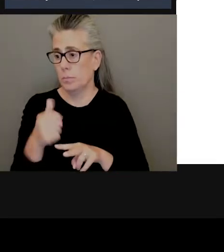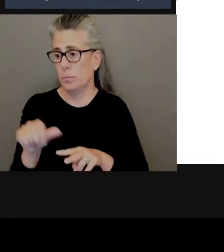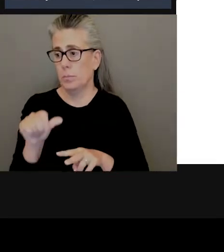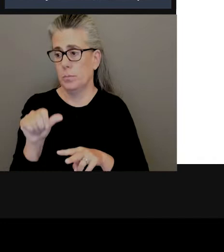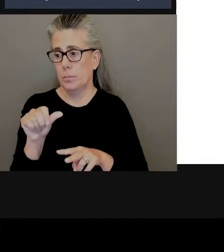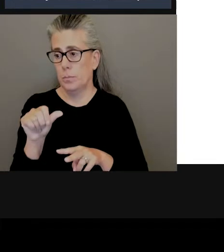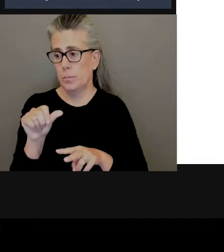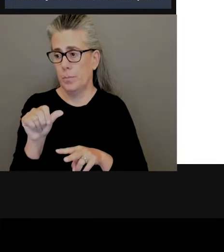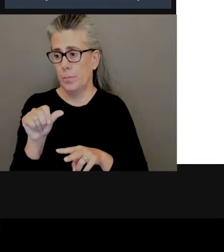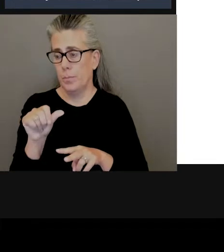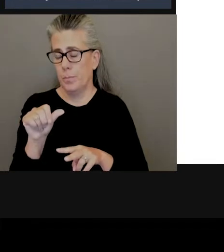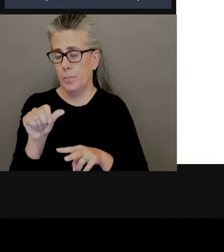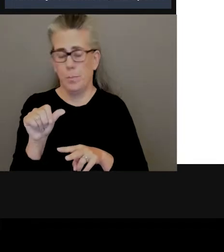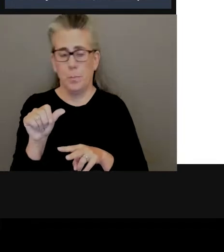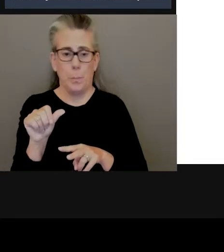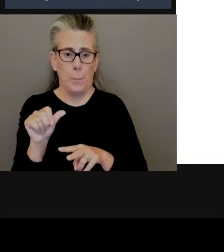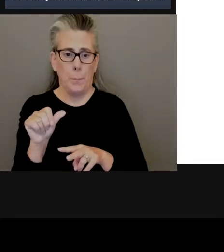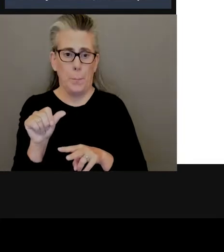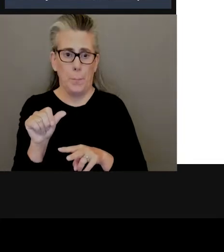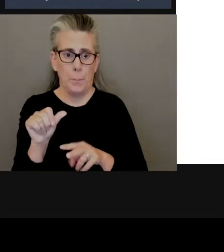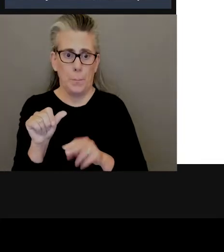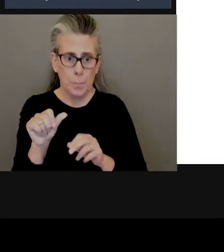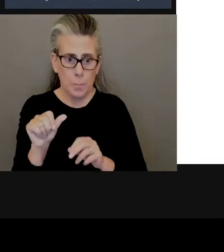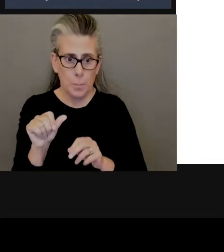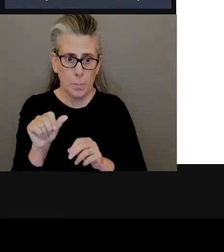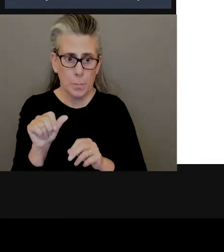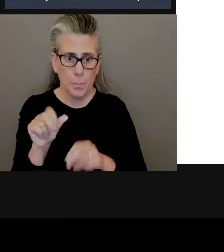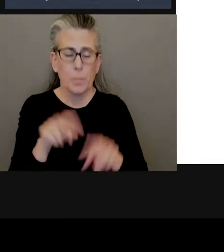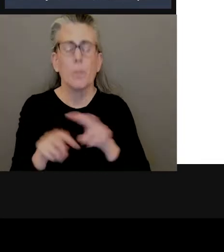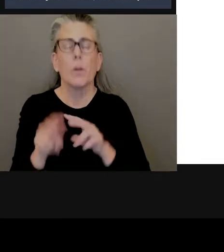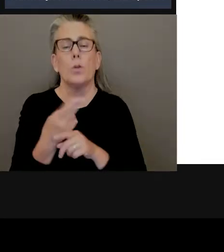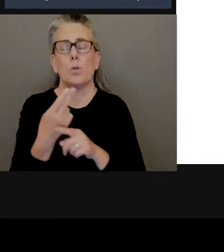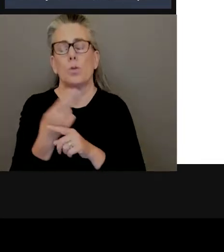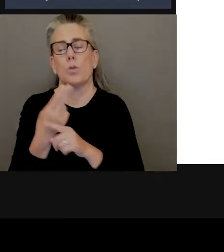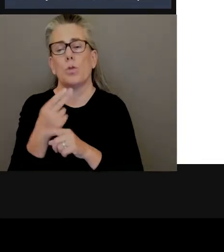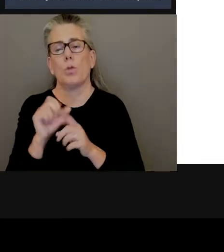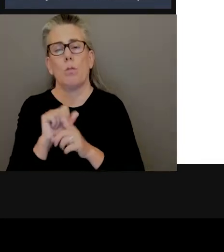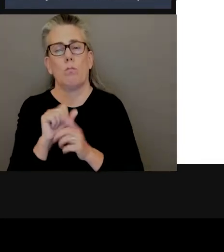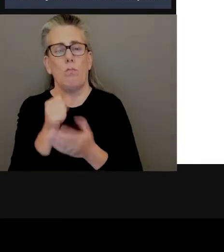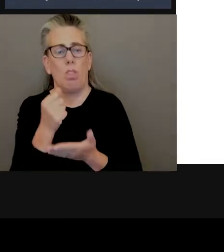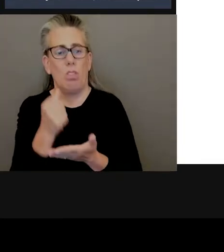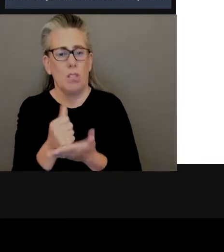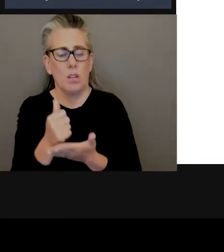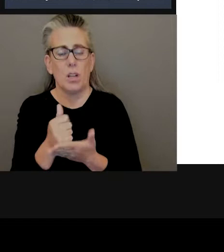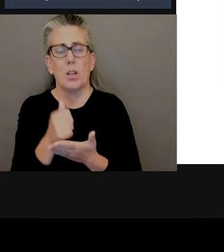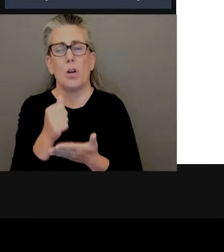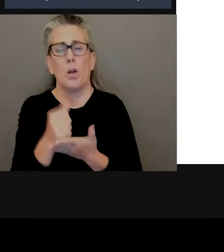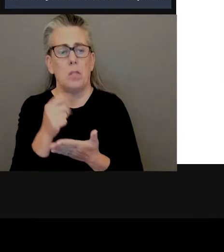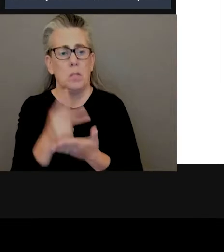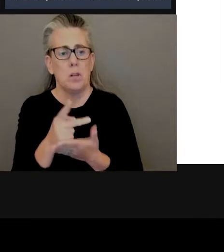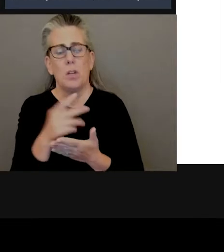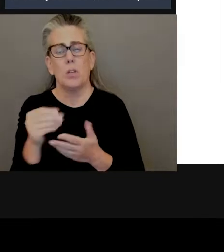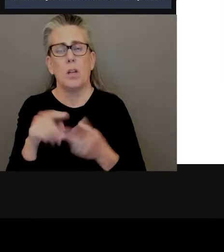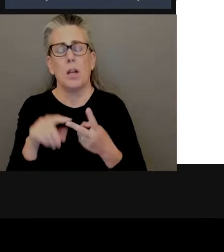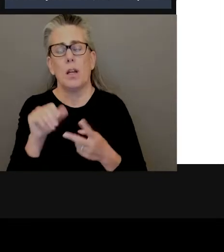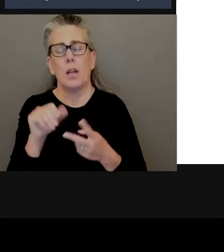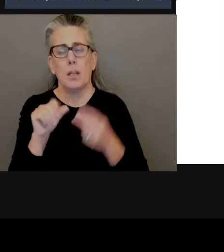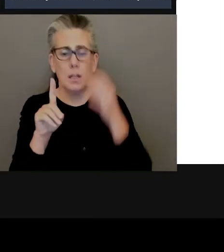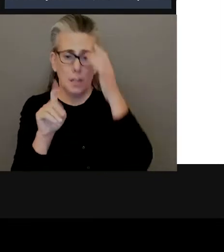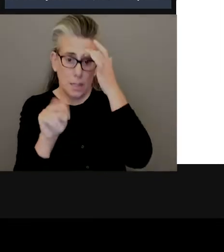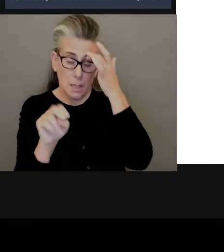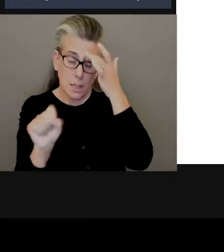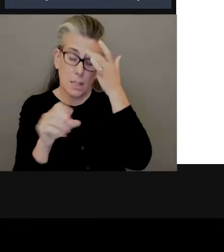management, AWS Cognito for user authentication with transport layer security, that's TLS, AWS deep learning